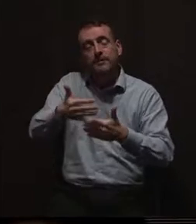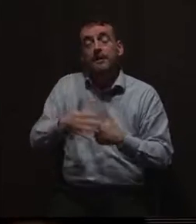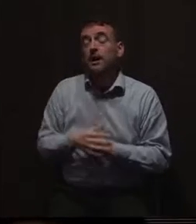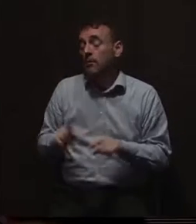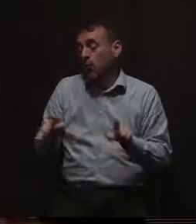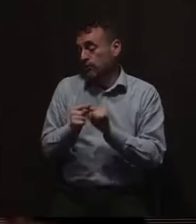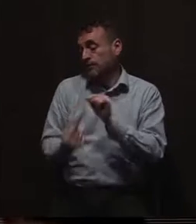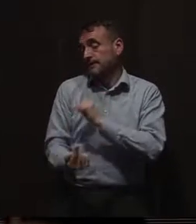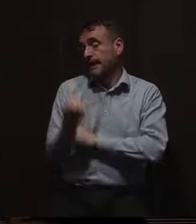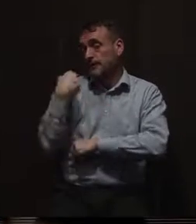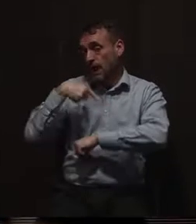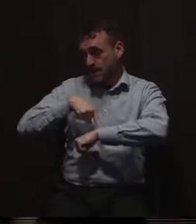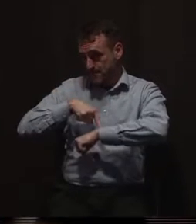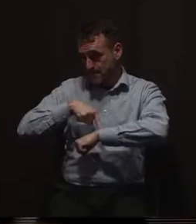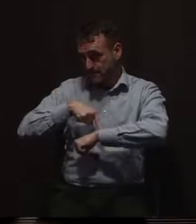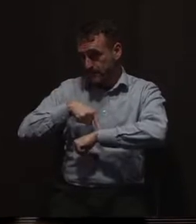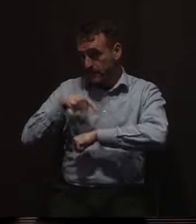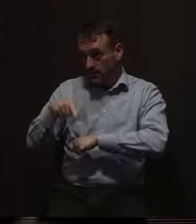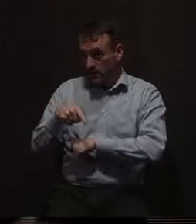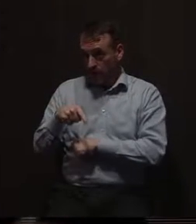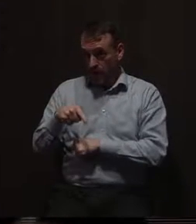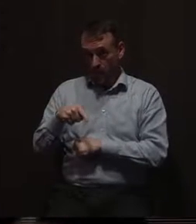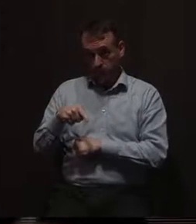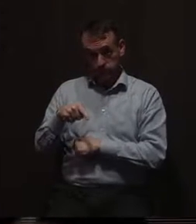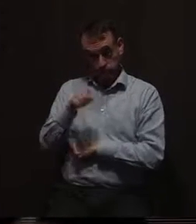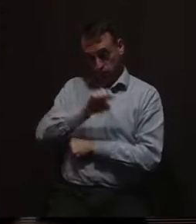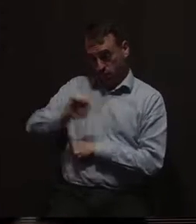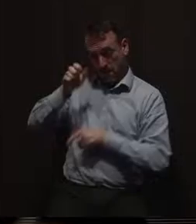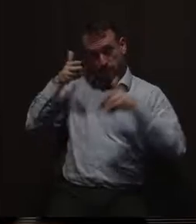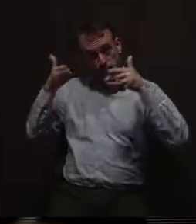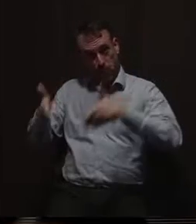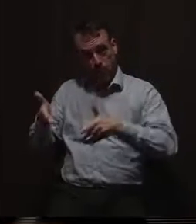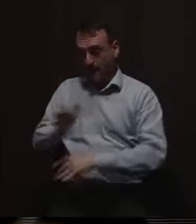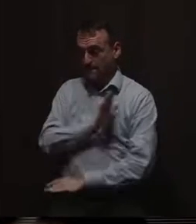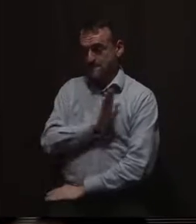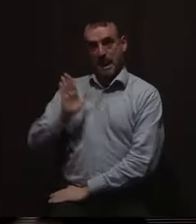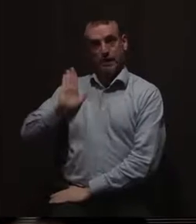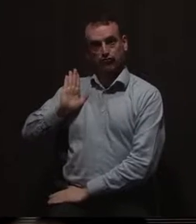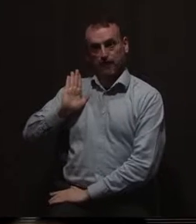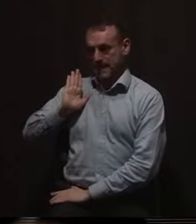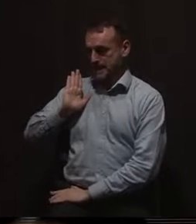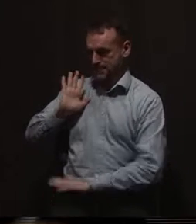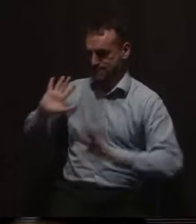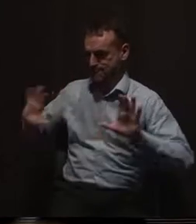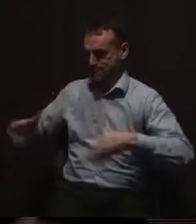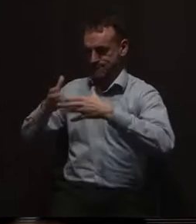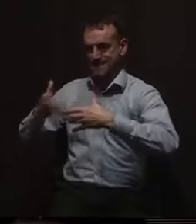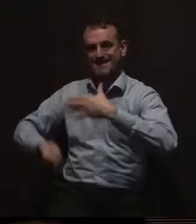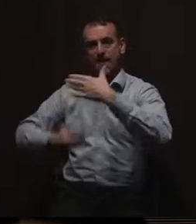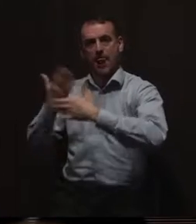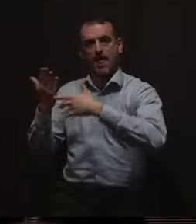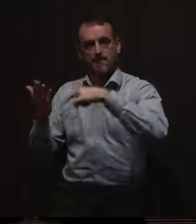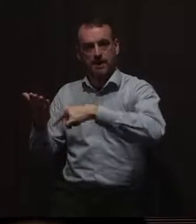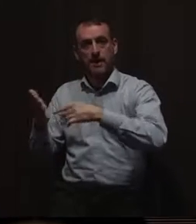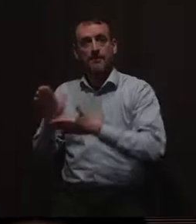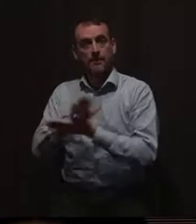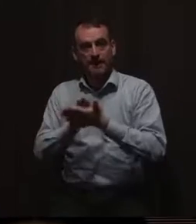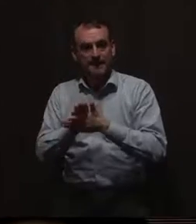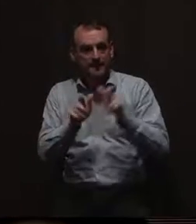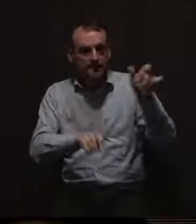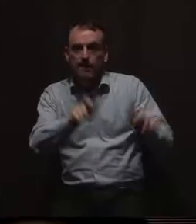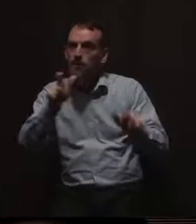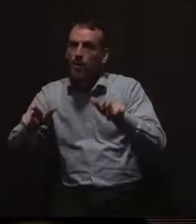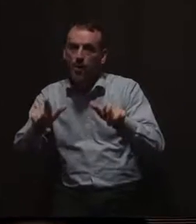very, very focused on military. To militarize a society, you've got to sever their connection to each other,